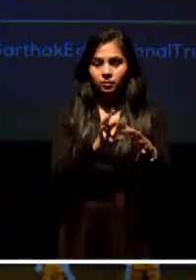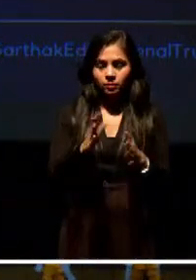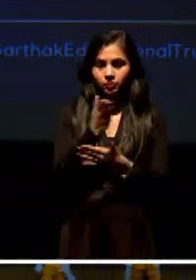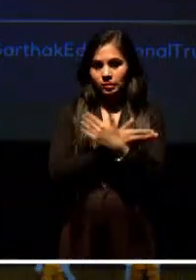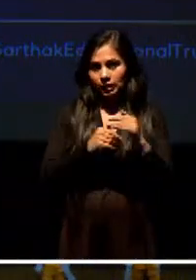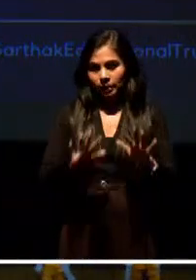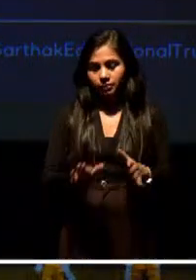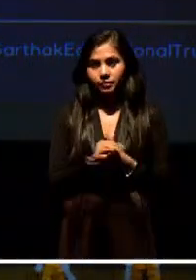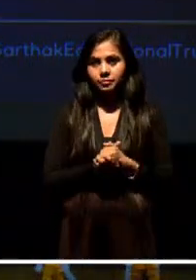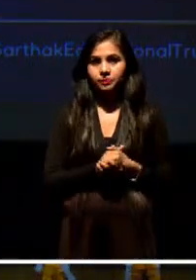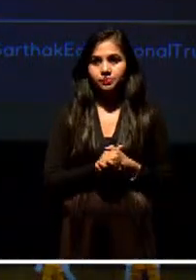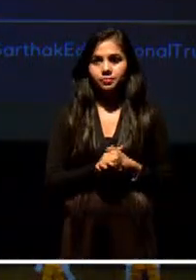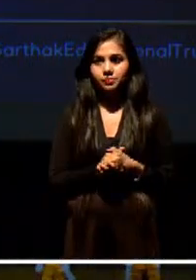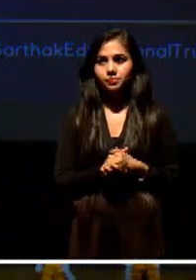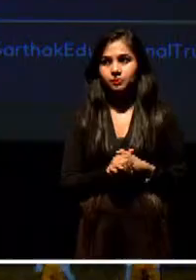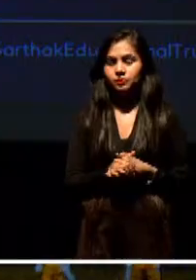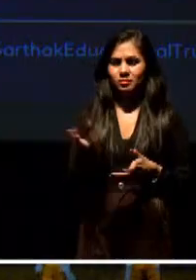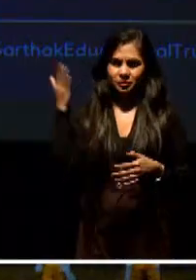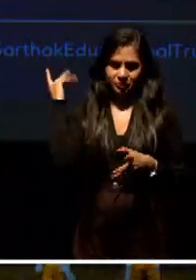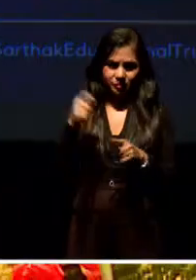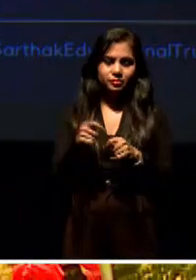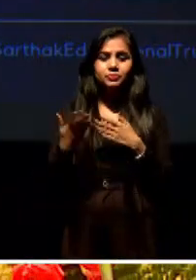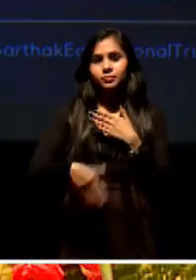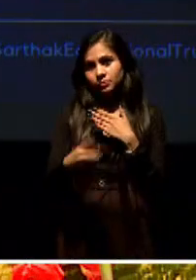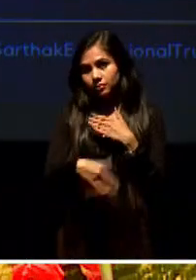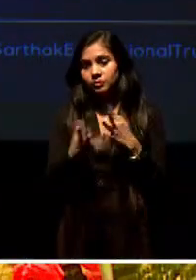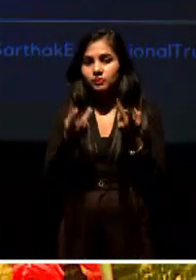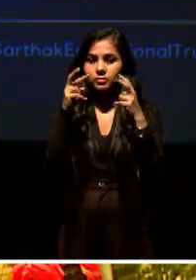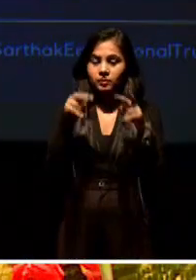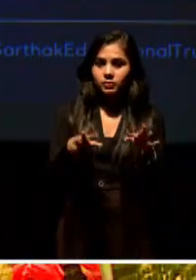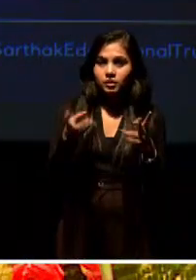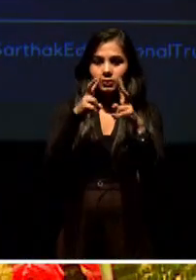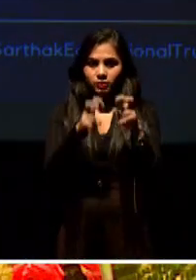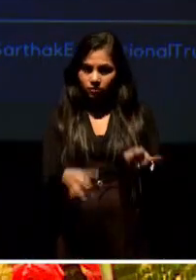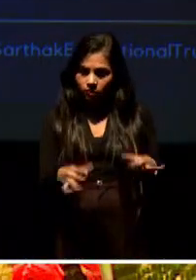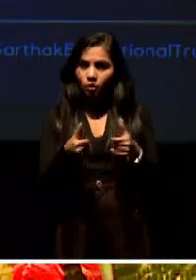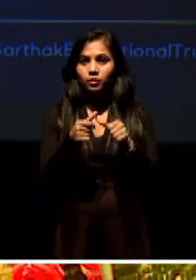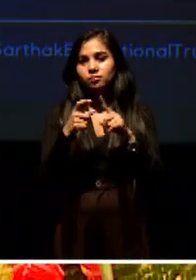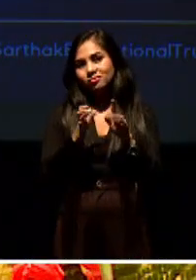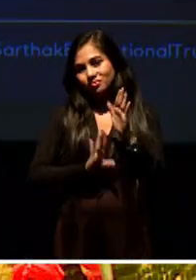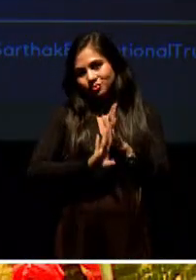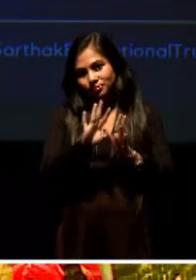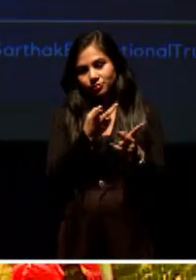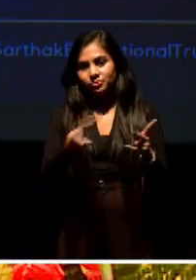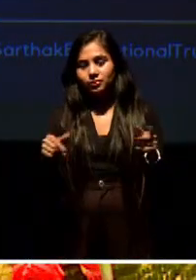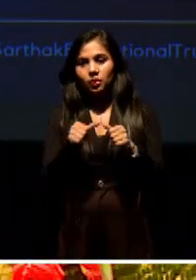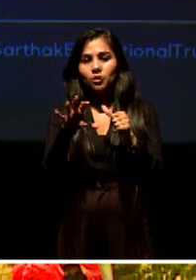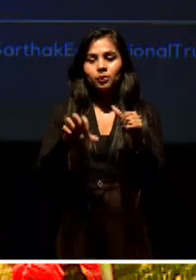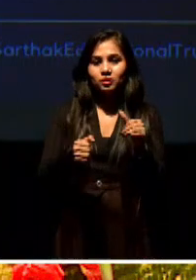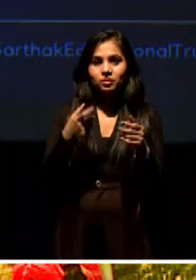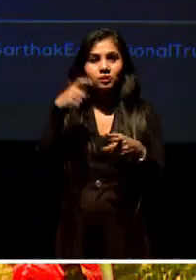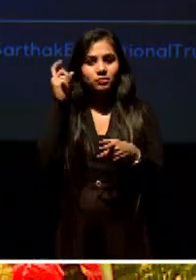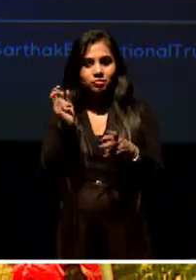So I've been working on looking at research and development in assistive devices and